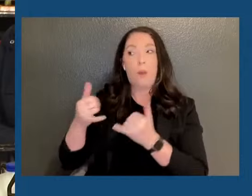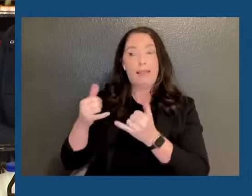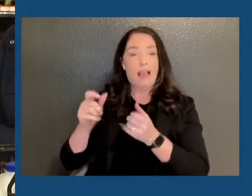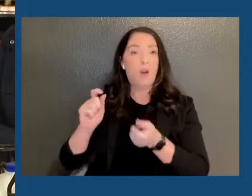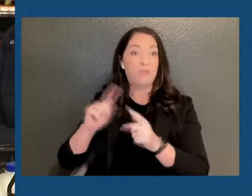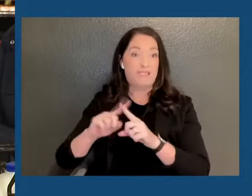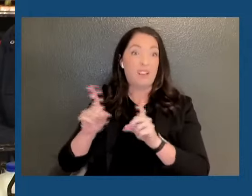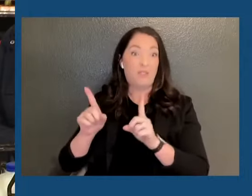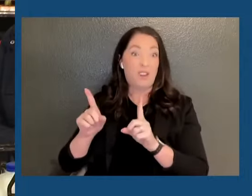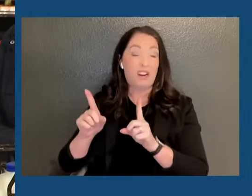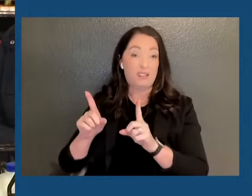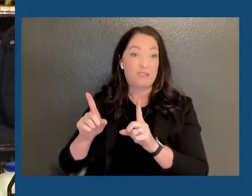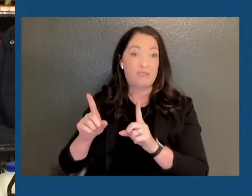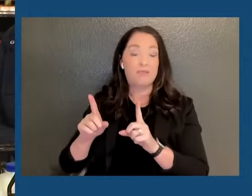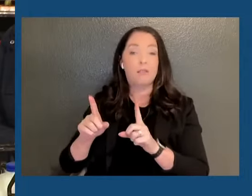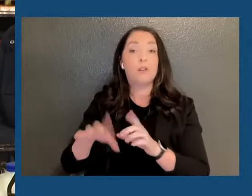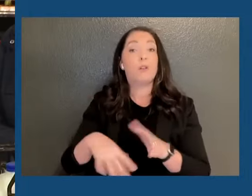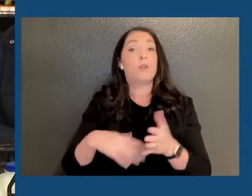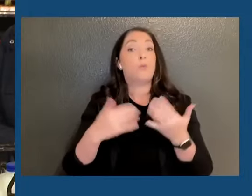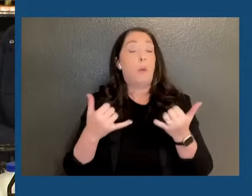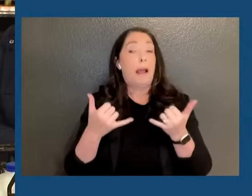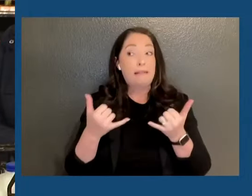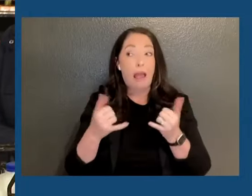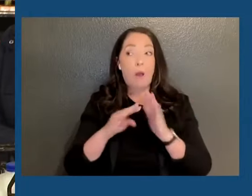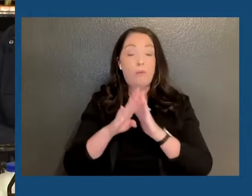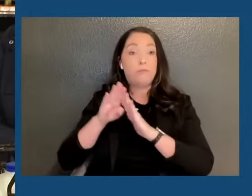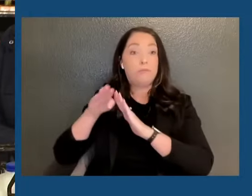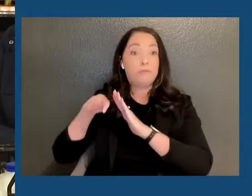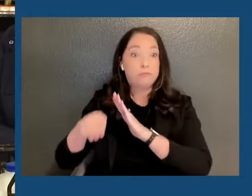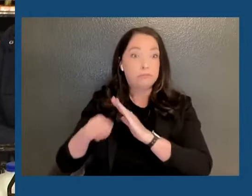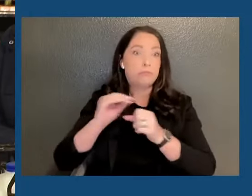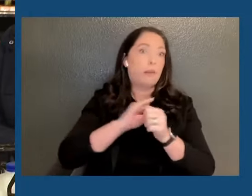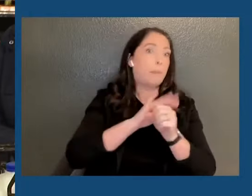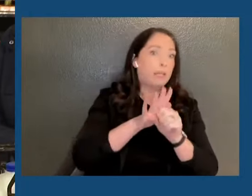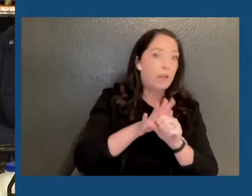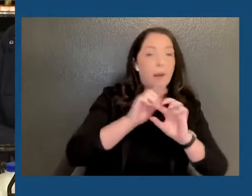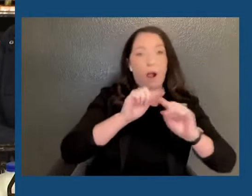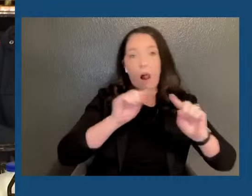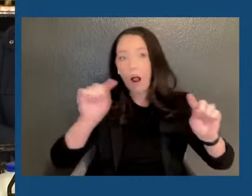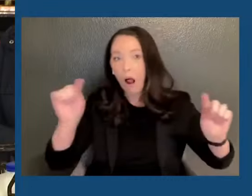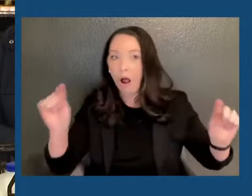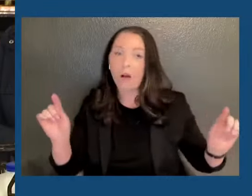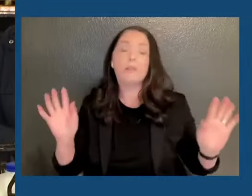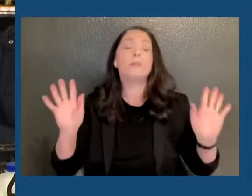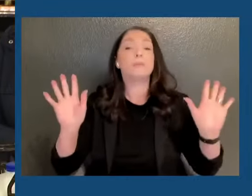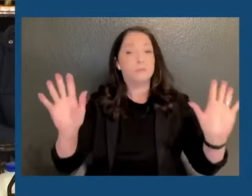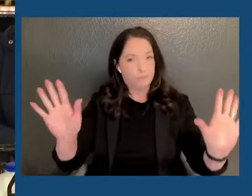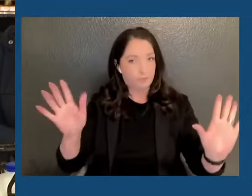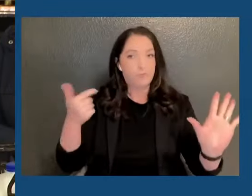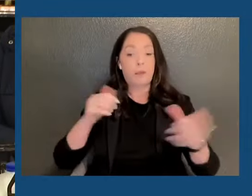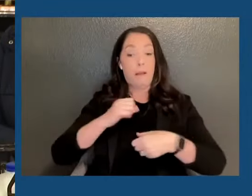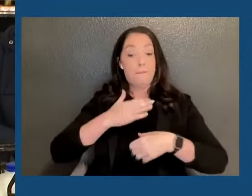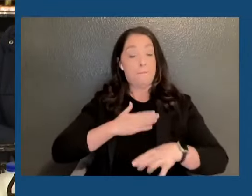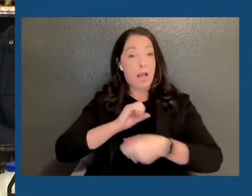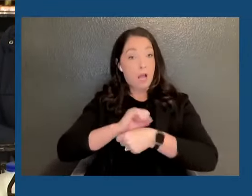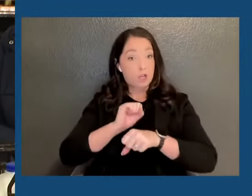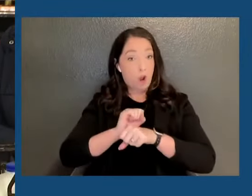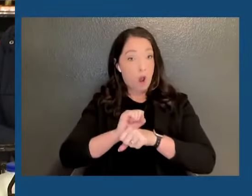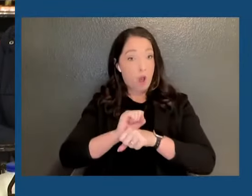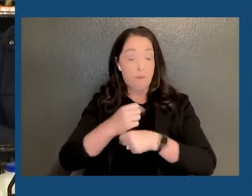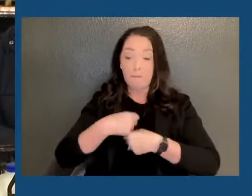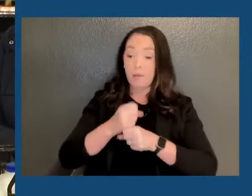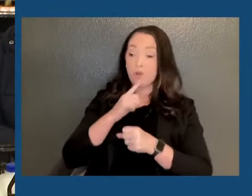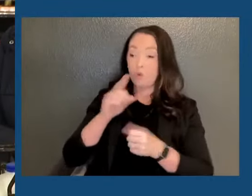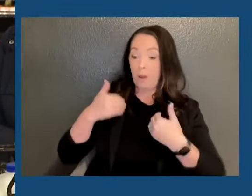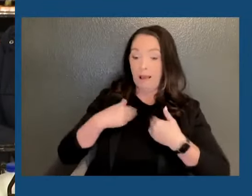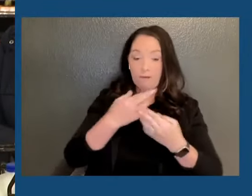There's a recession. We have to deal with a pandemic. My job is to make sure that I have the resources to take care of New Yorkers